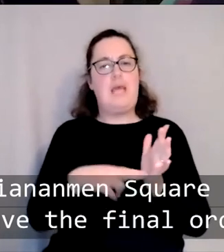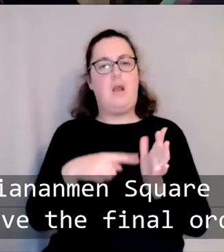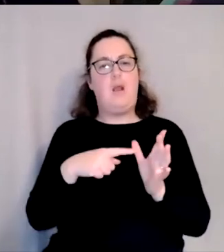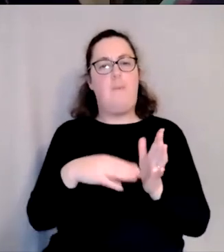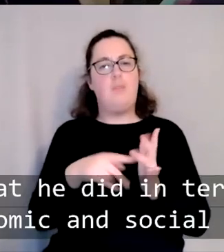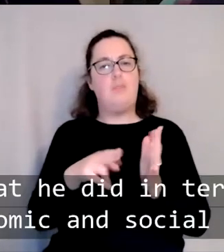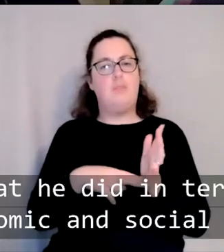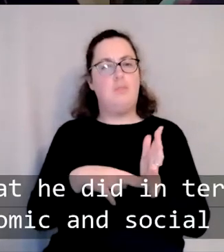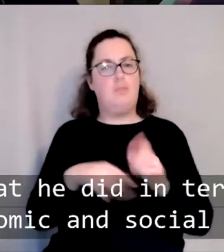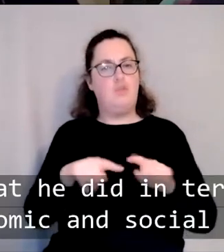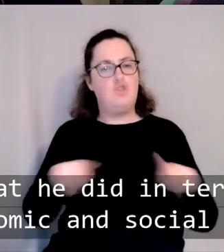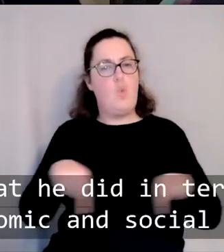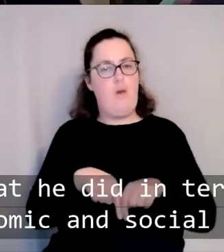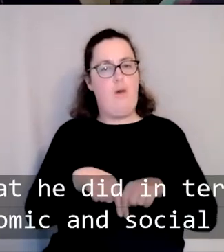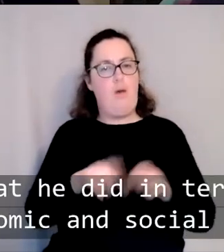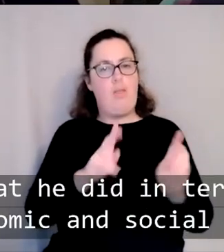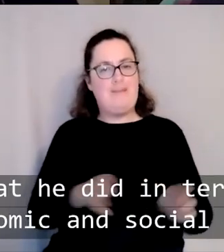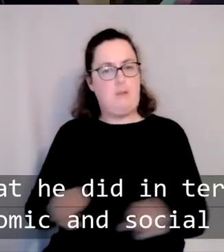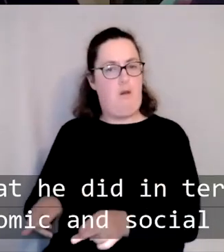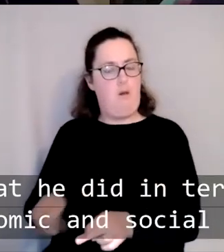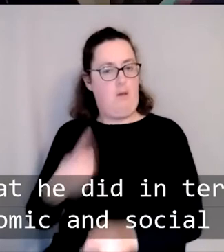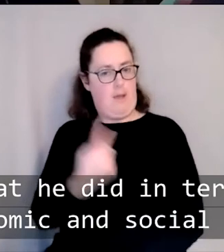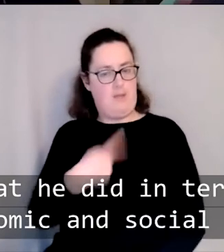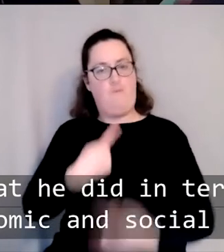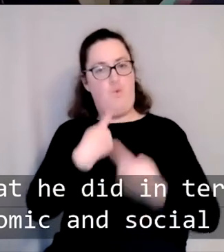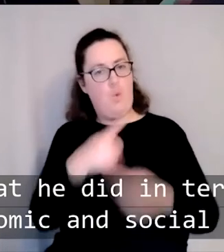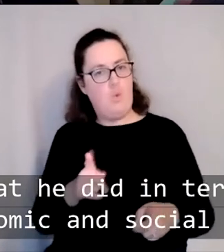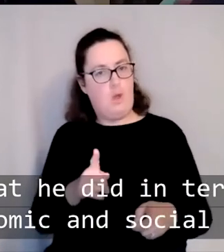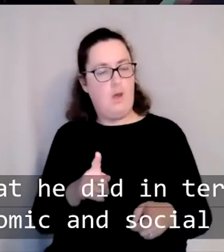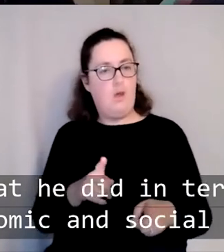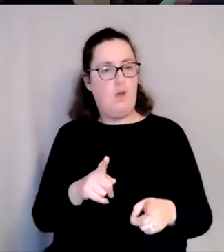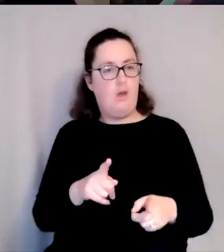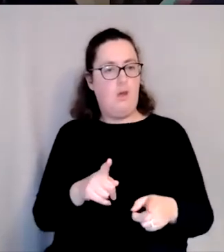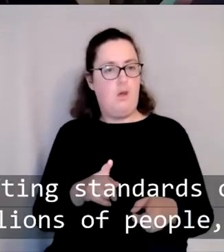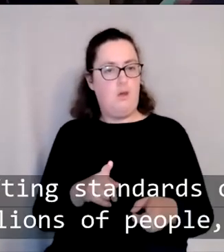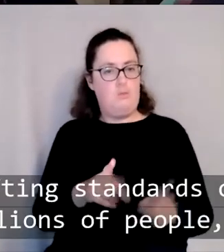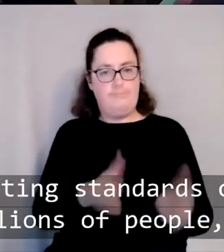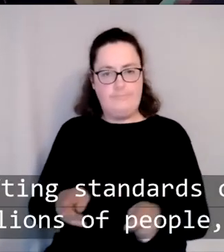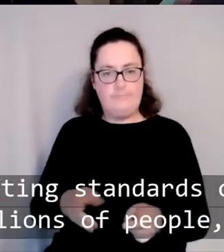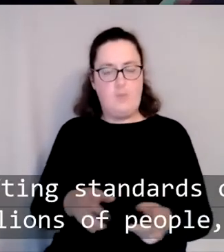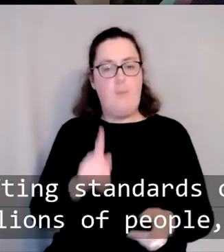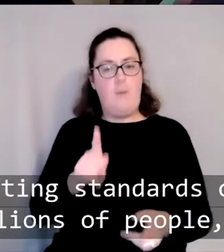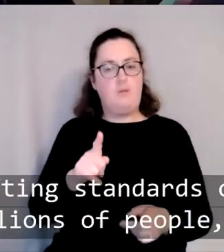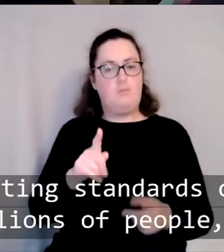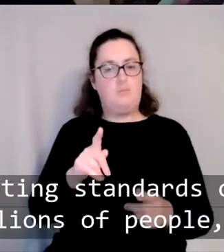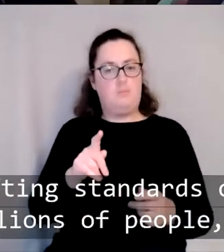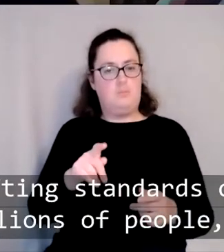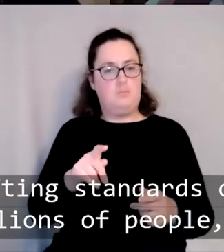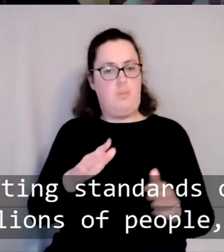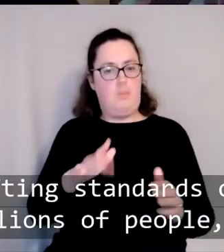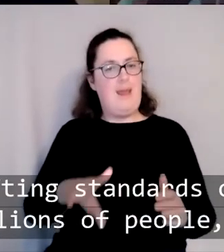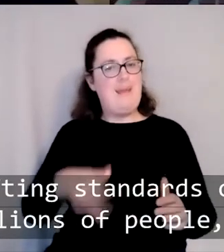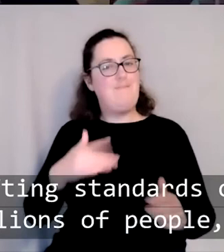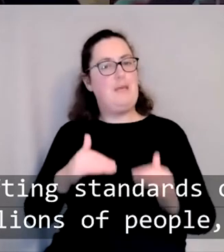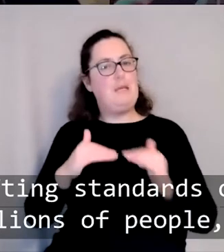orders. But what he did in terms of economic and social change and lifting the living standards of hundreds